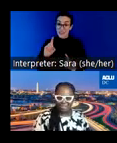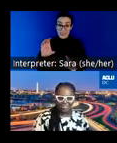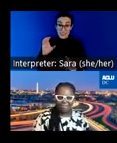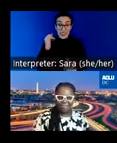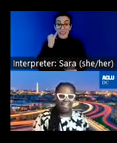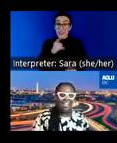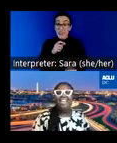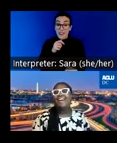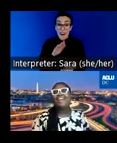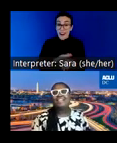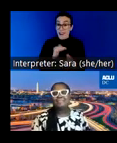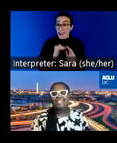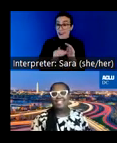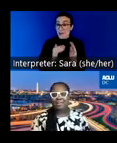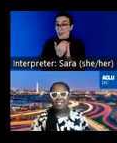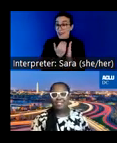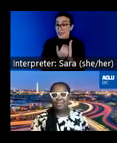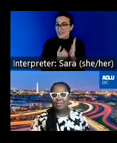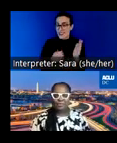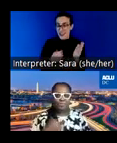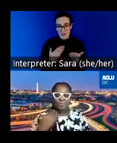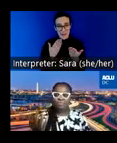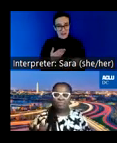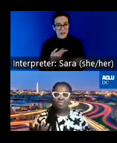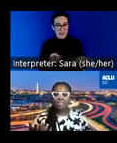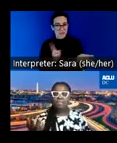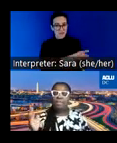it's awesome. Our emails allow us to